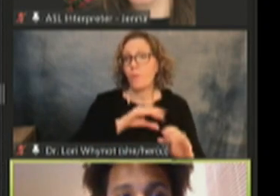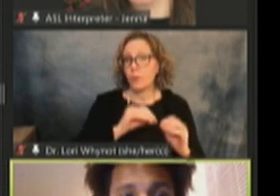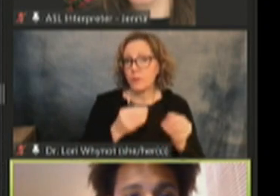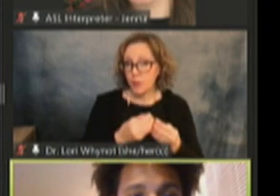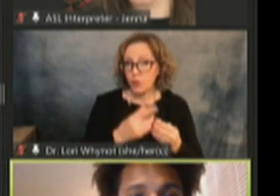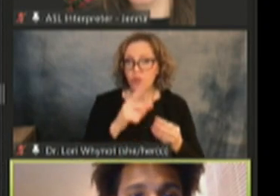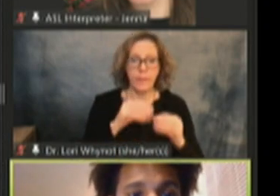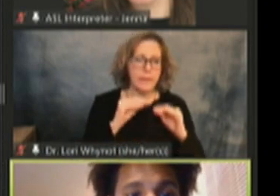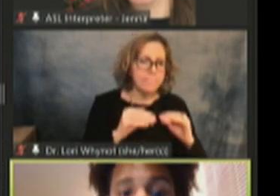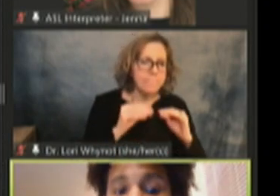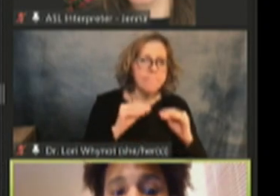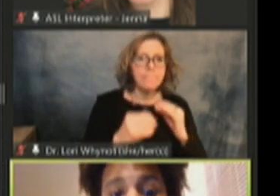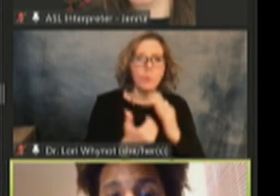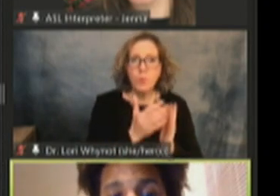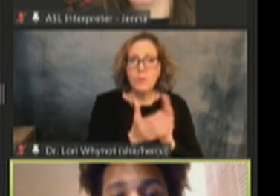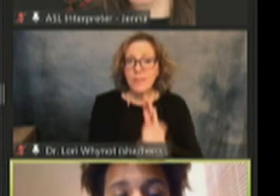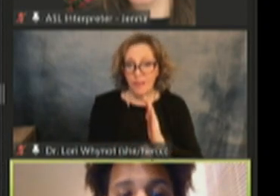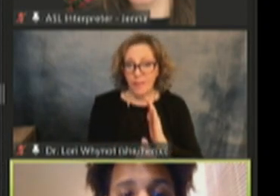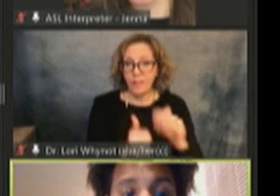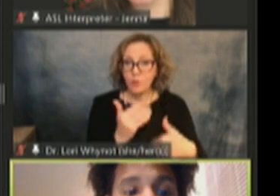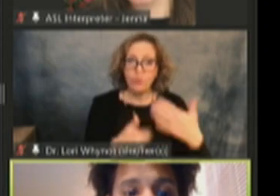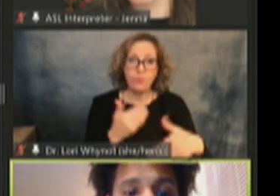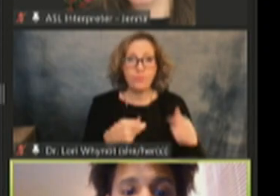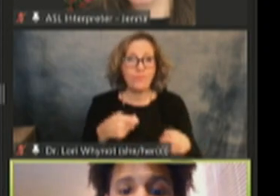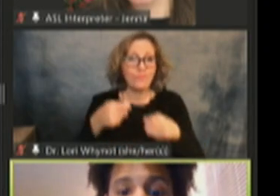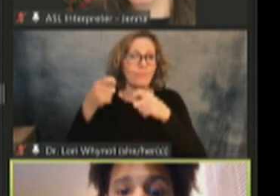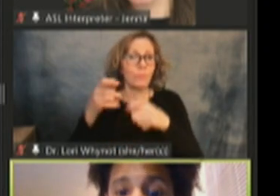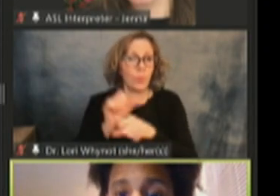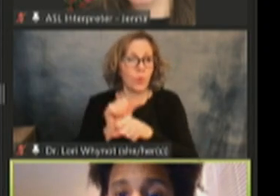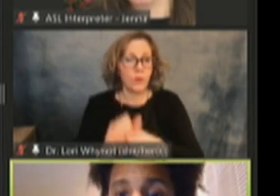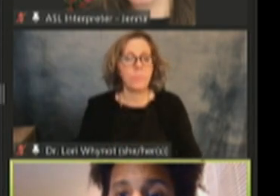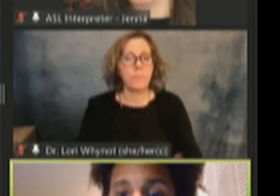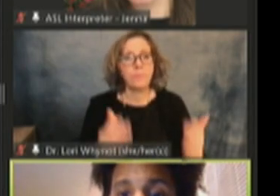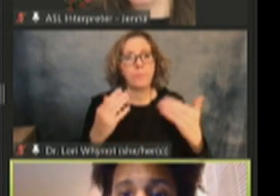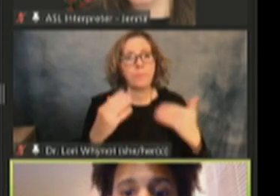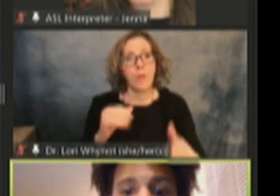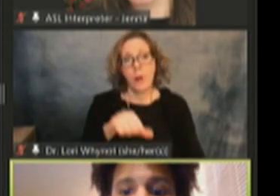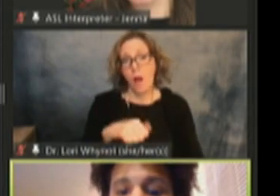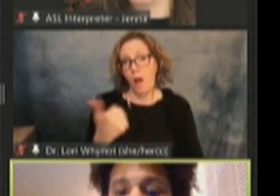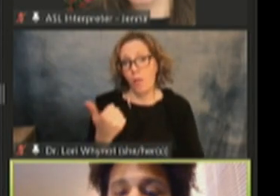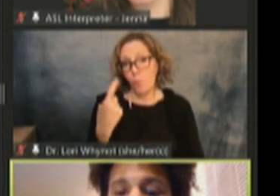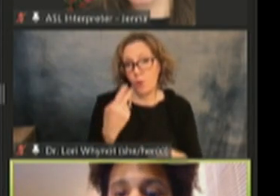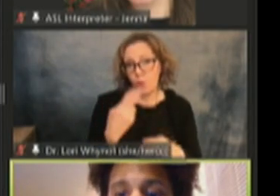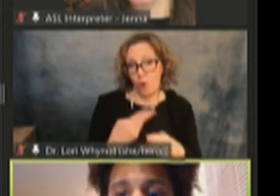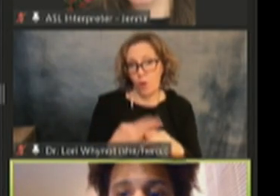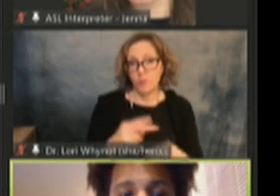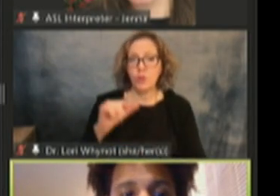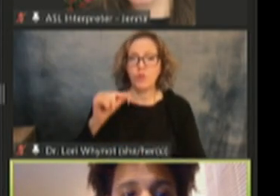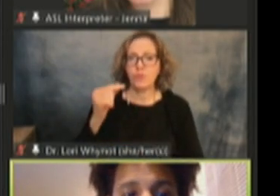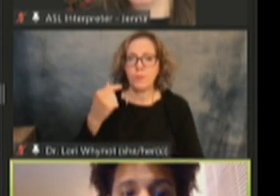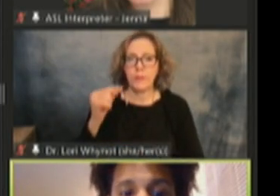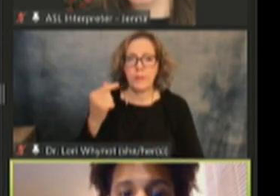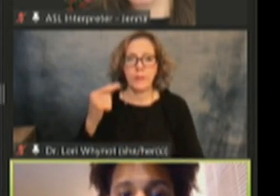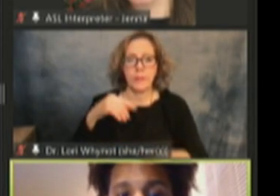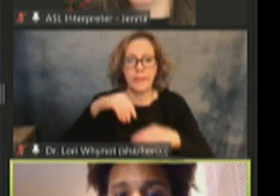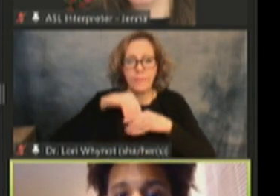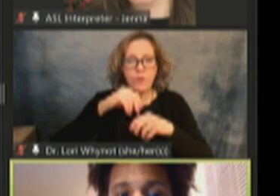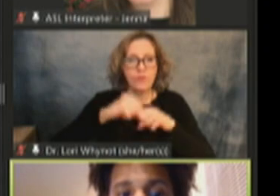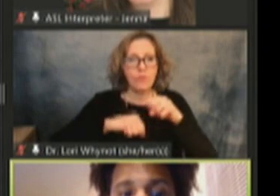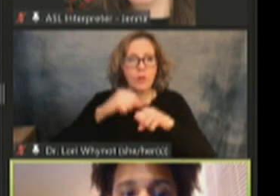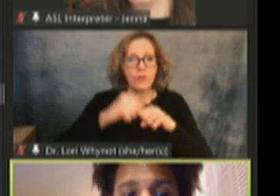stipend. Another co-op that we have is one around green infrastructure where immigrants seeking to obtain